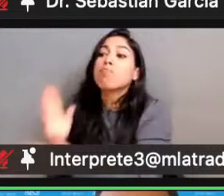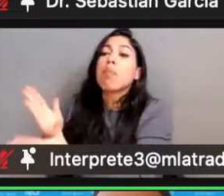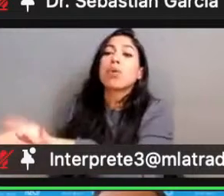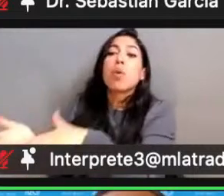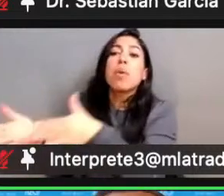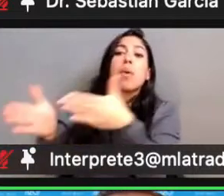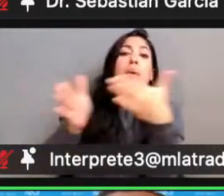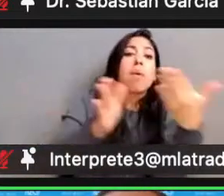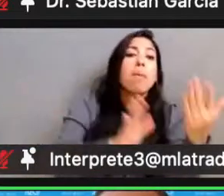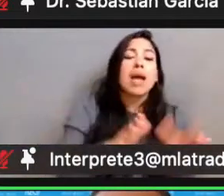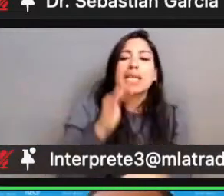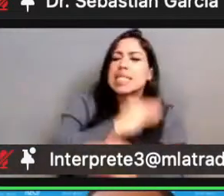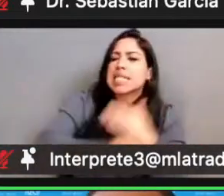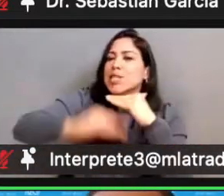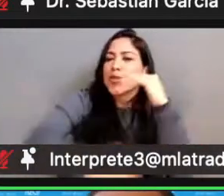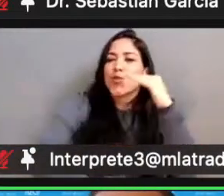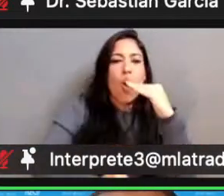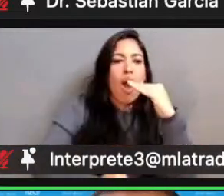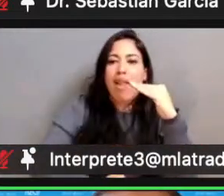lived unequally.